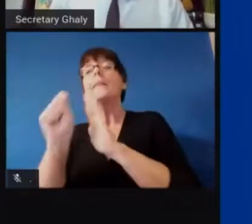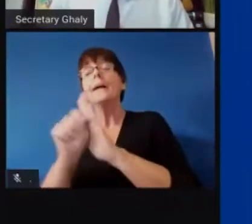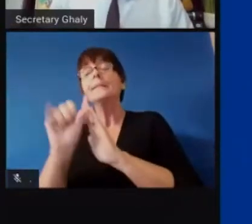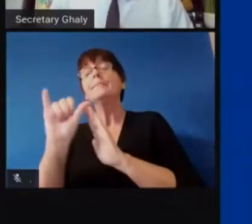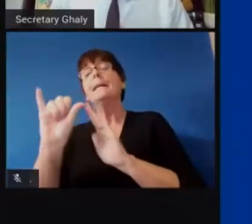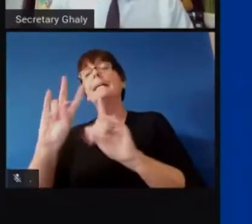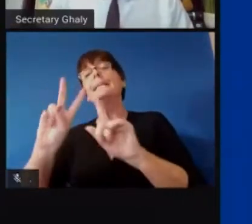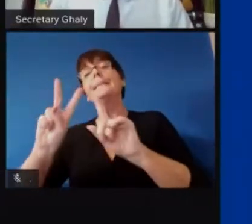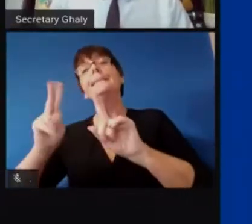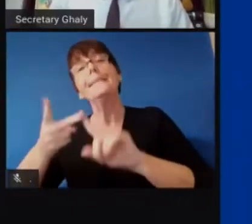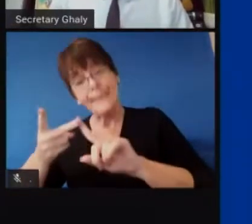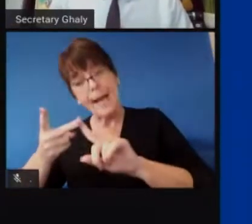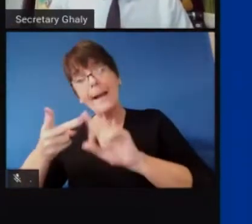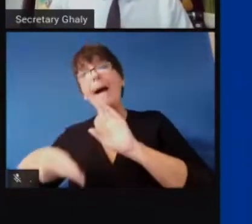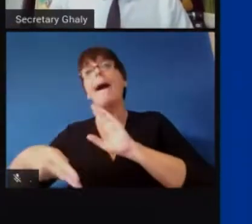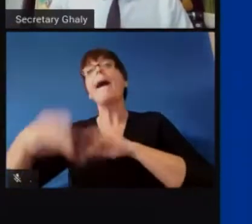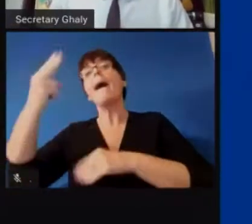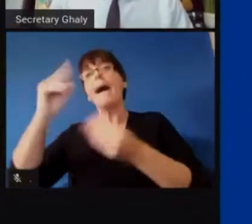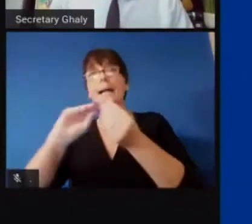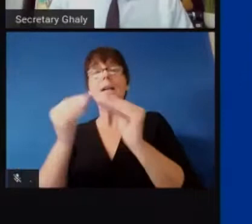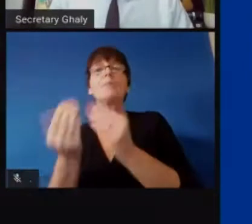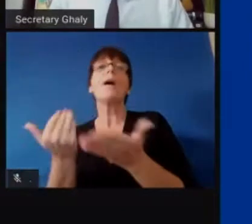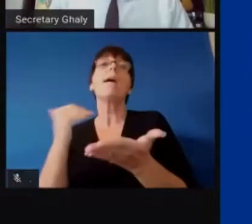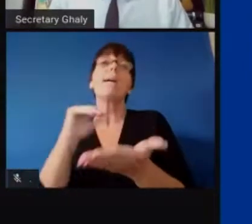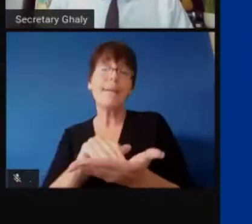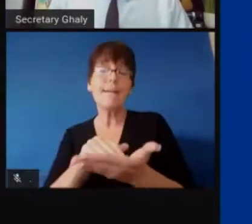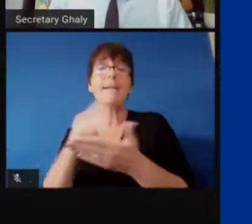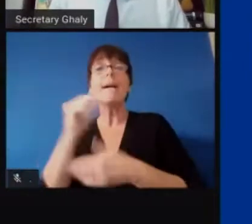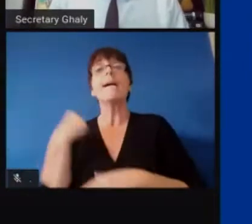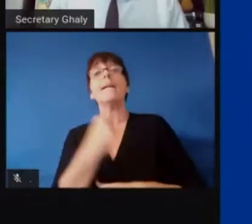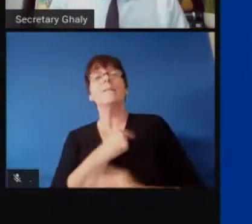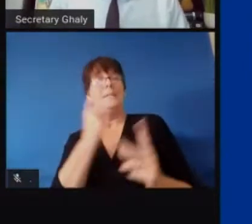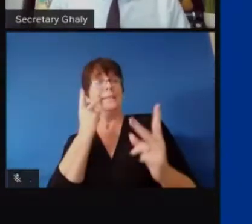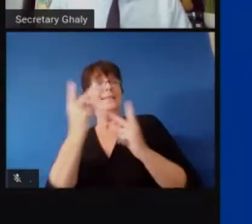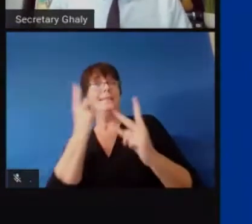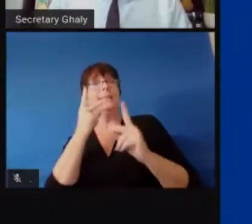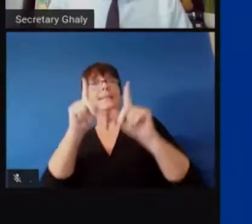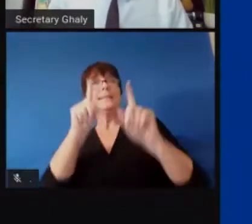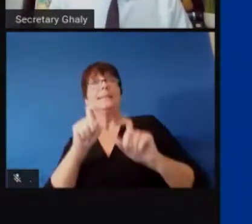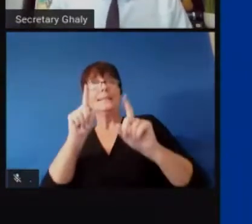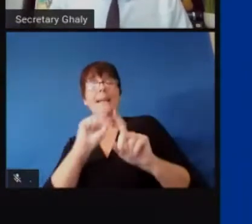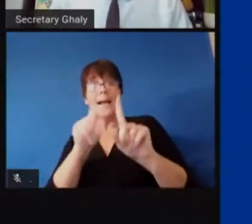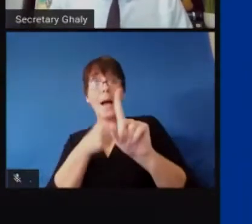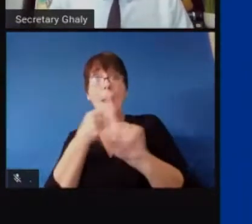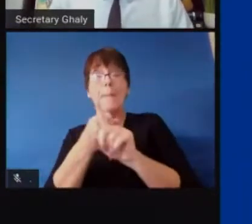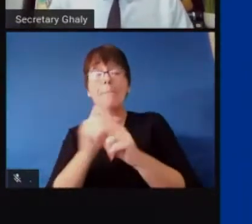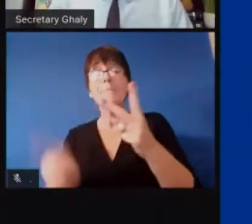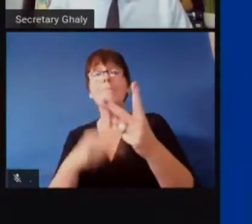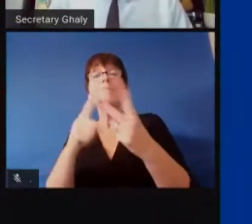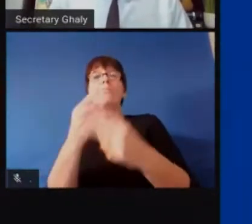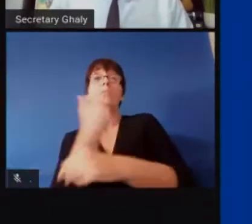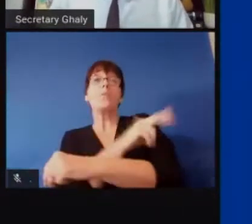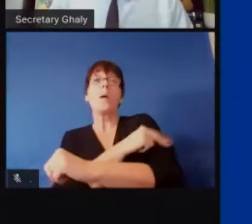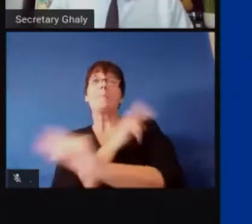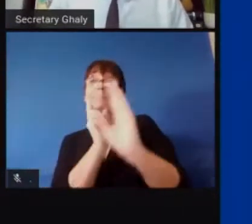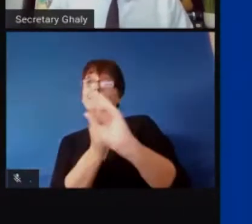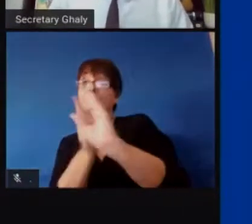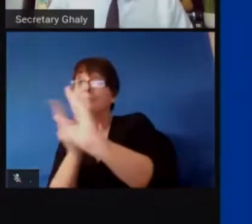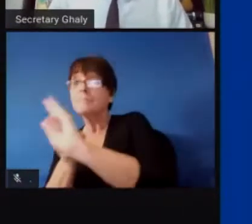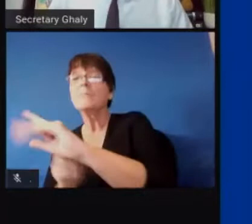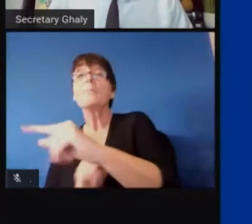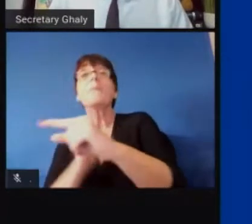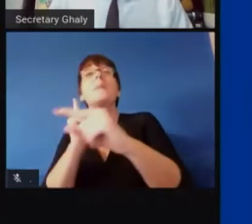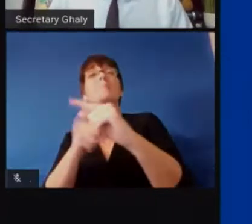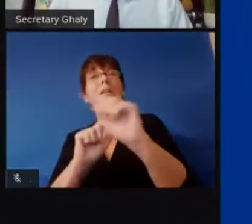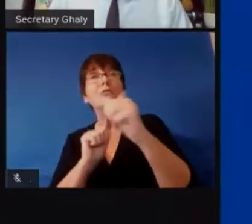second high case numbers. And we're seeing testing impacts, hospitalizations, and